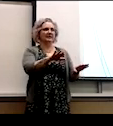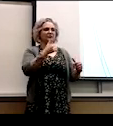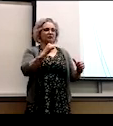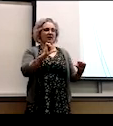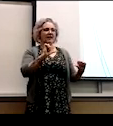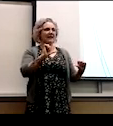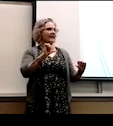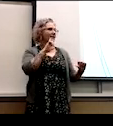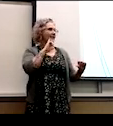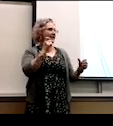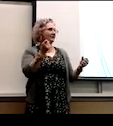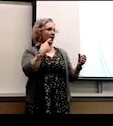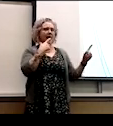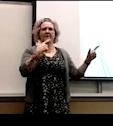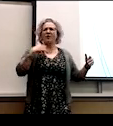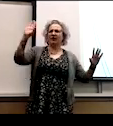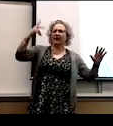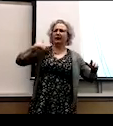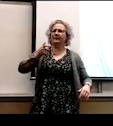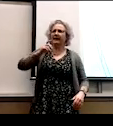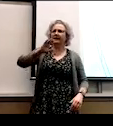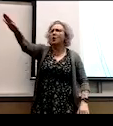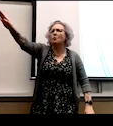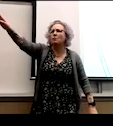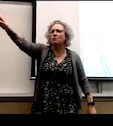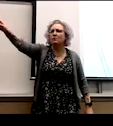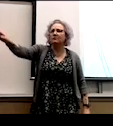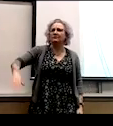trying to, that's enough. Okay.